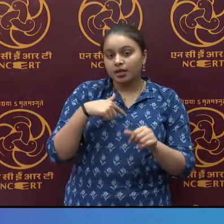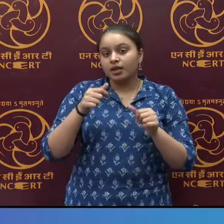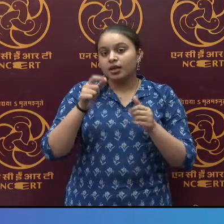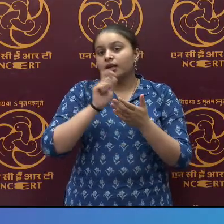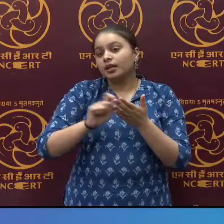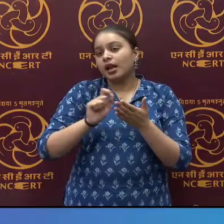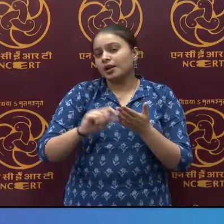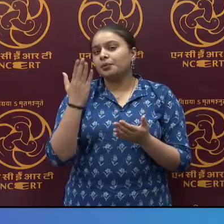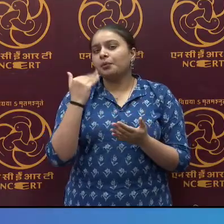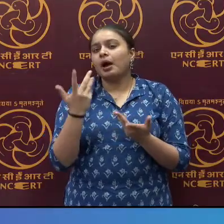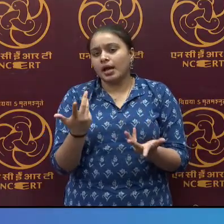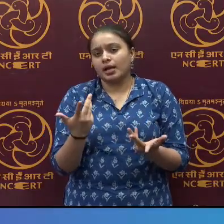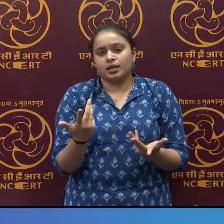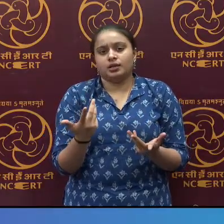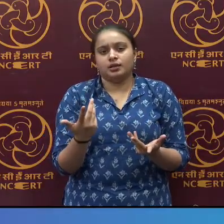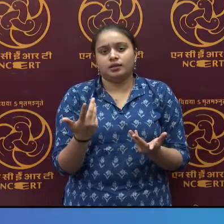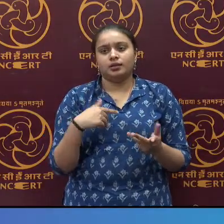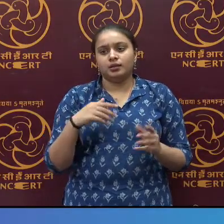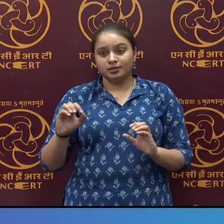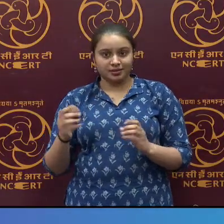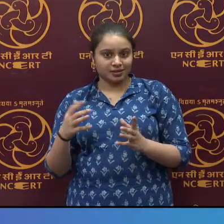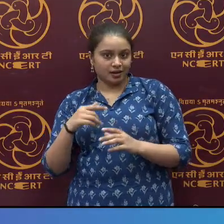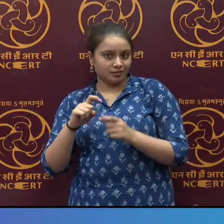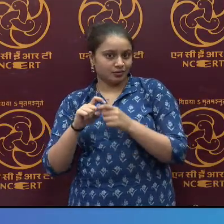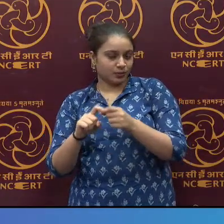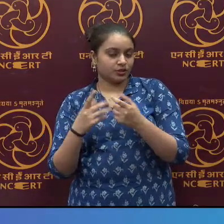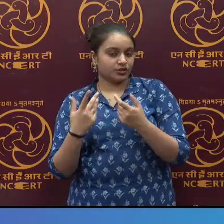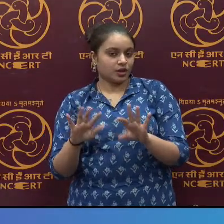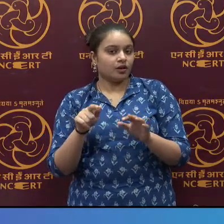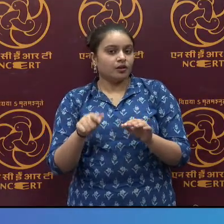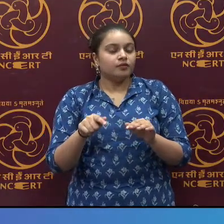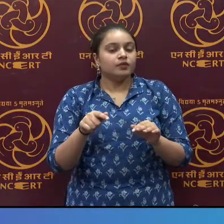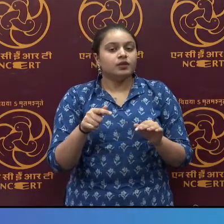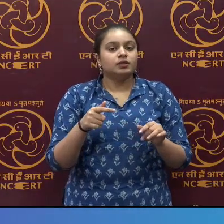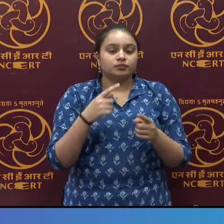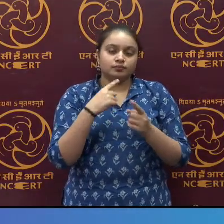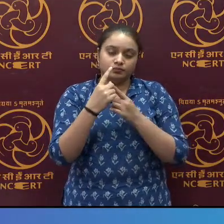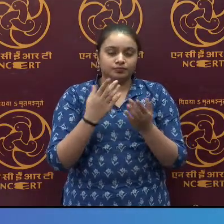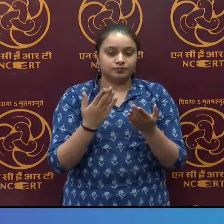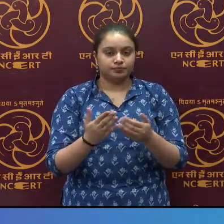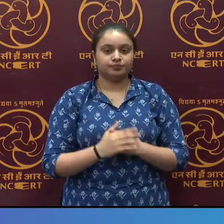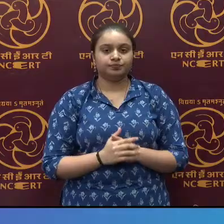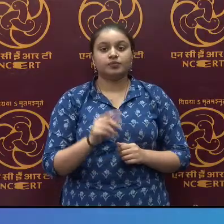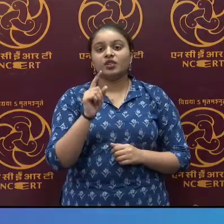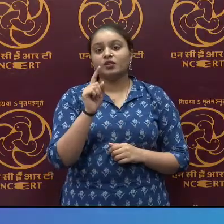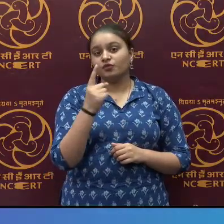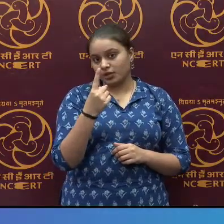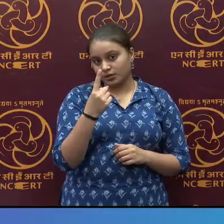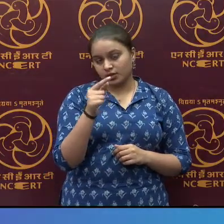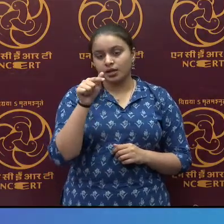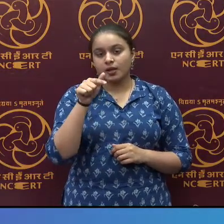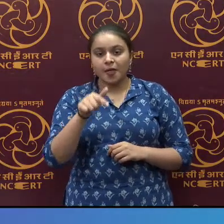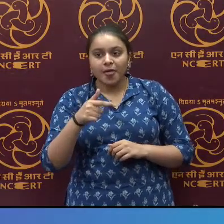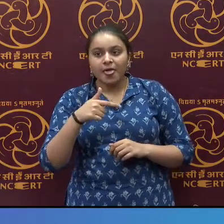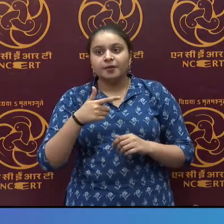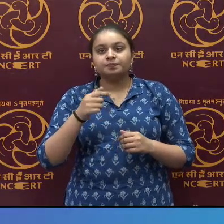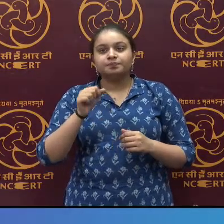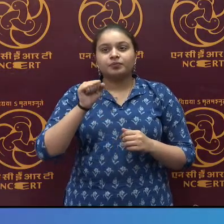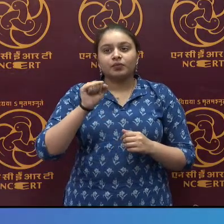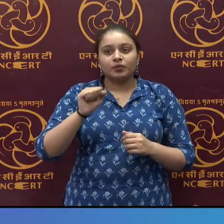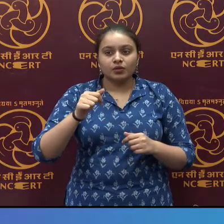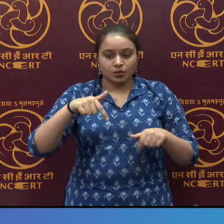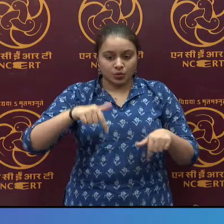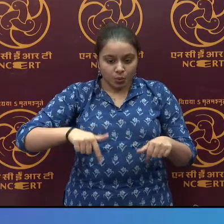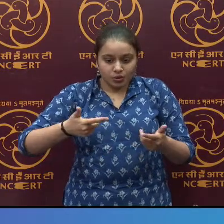those articles. So the question you asked in the beginning. Yeah. So, we'll talk about that. First of all, it promotes your engagement with